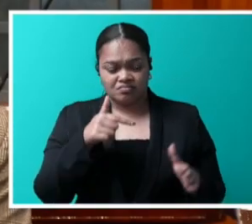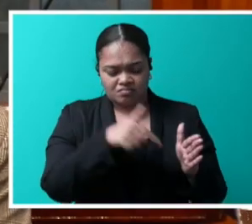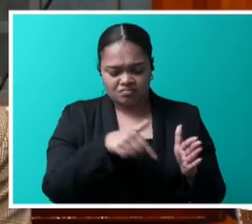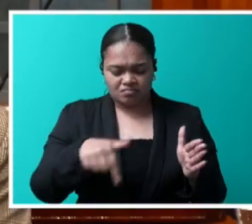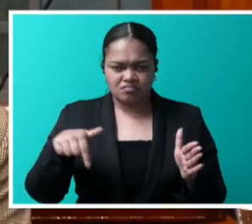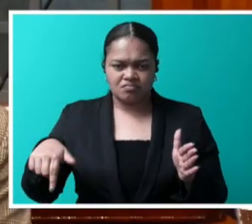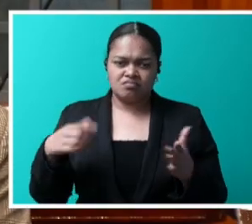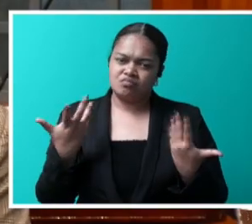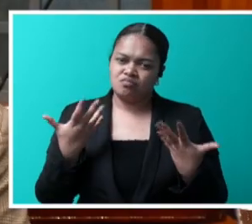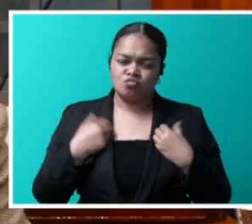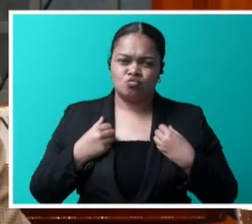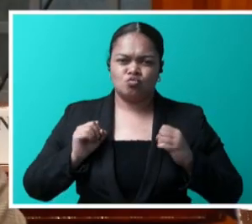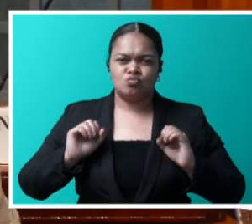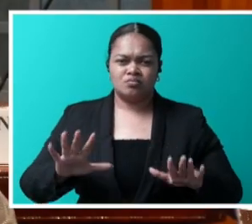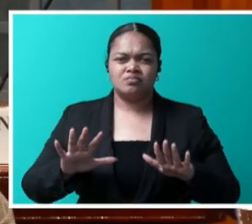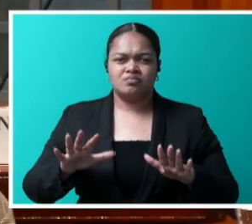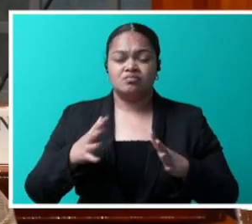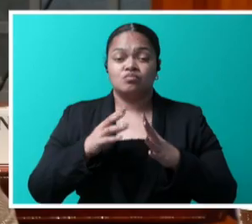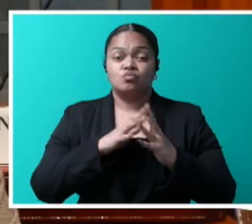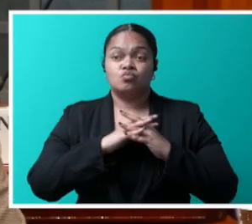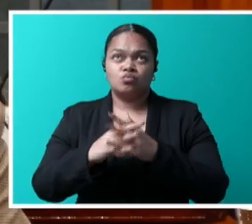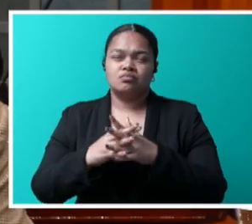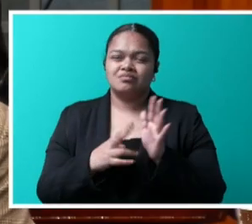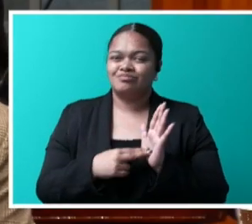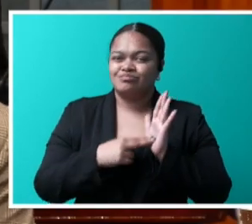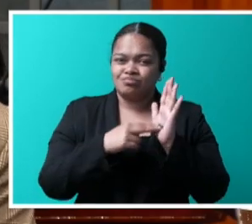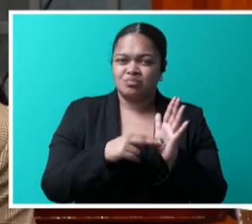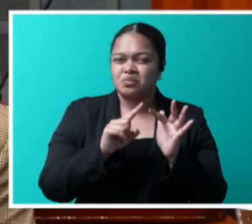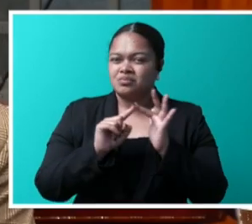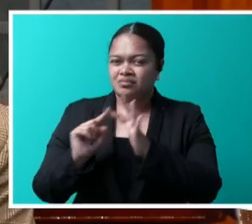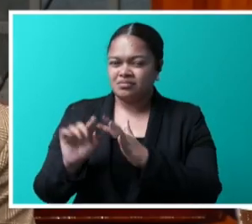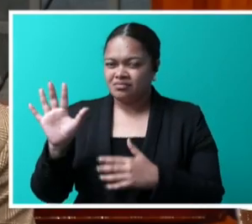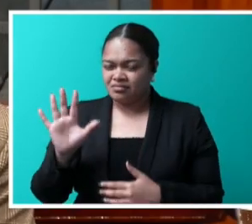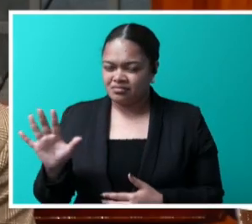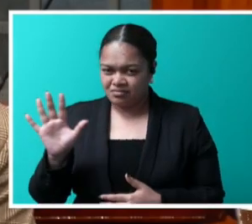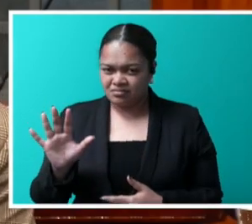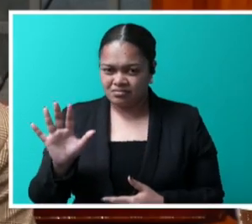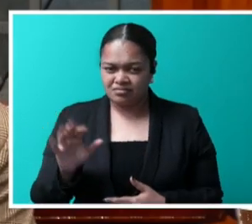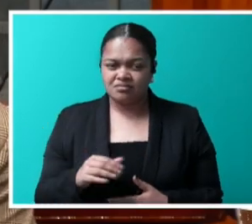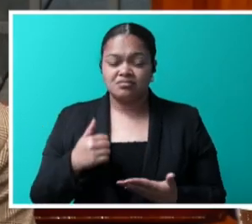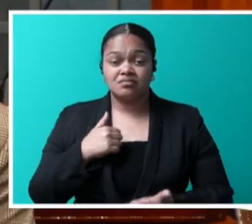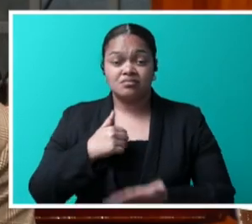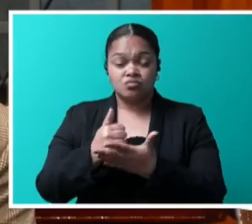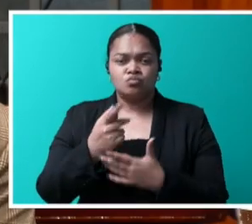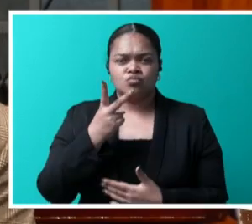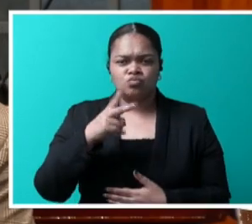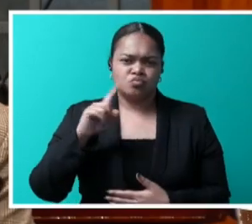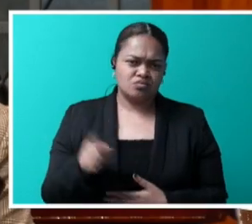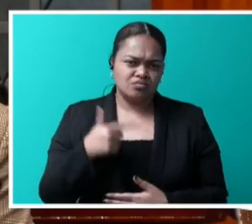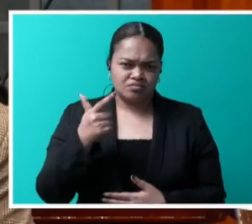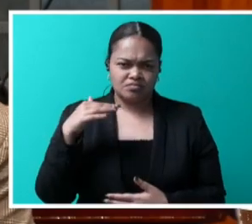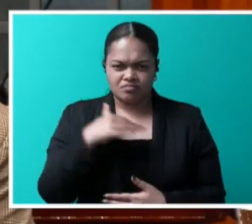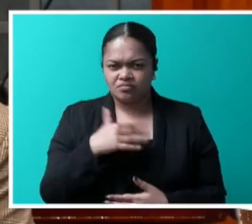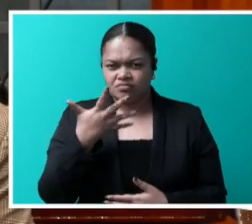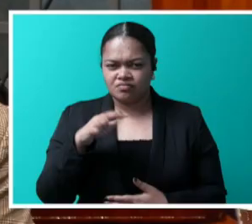were completed across the West, North, and Eastern Division, directly supporting